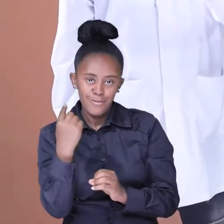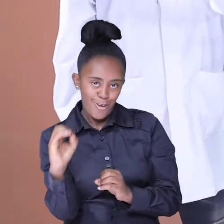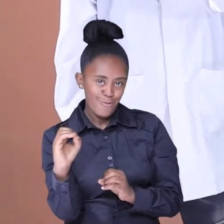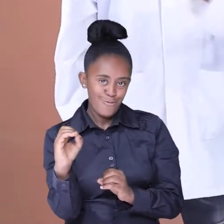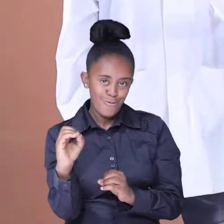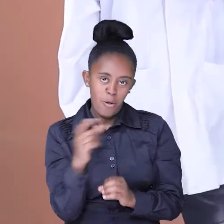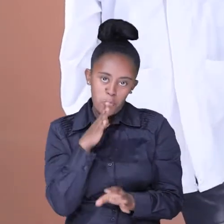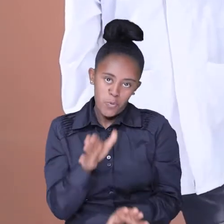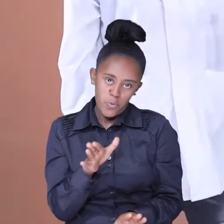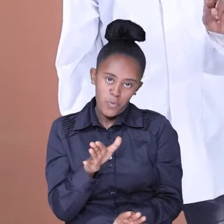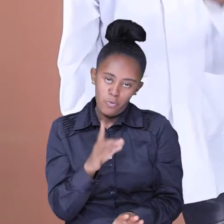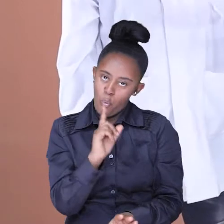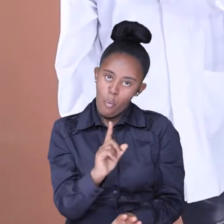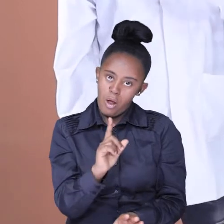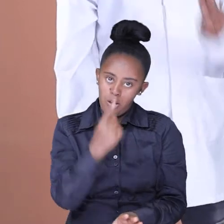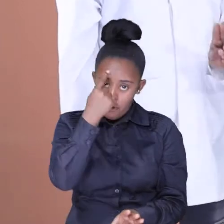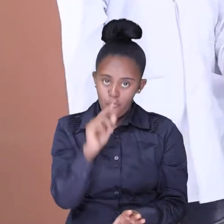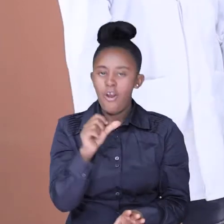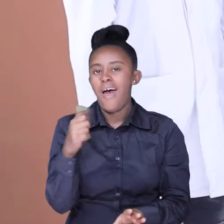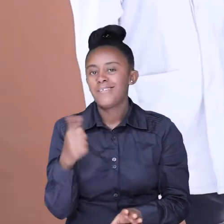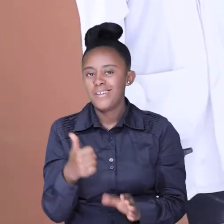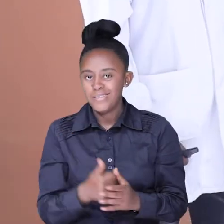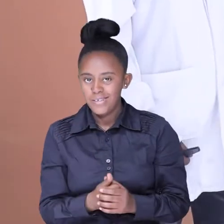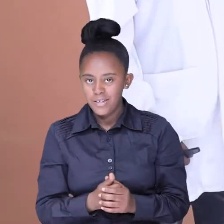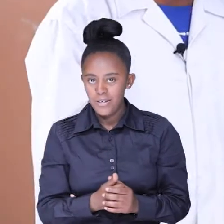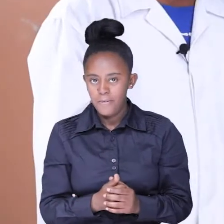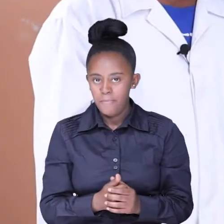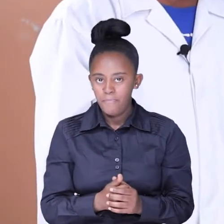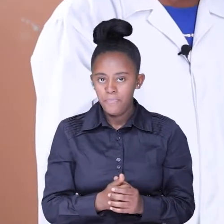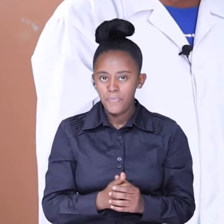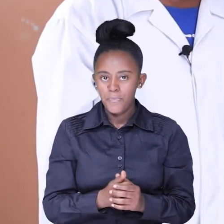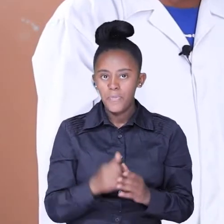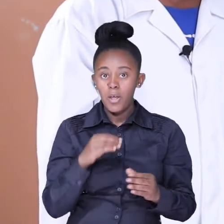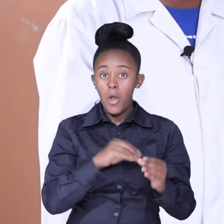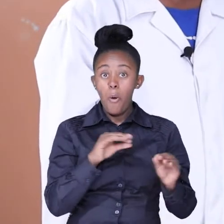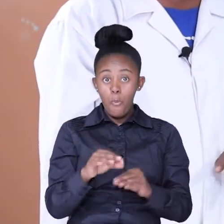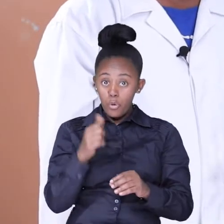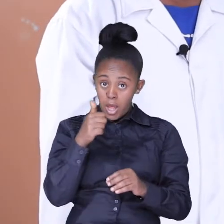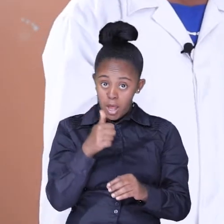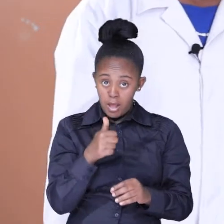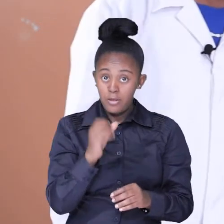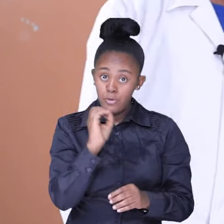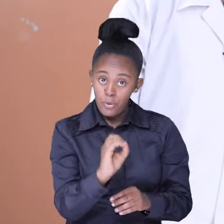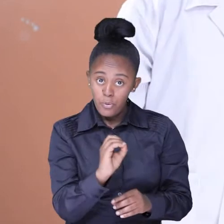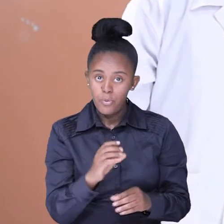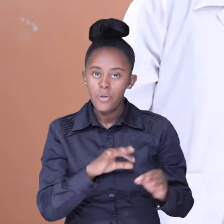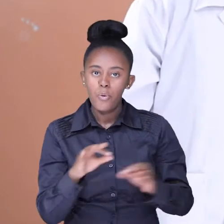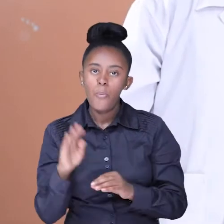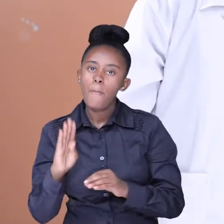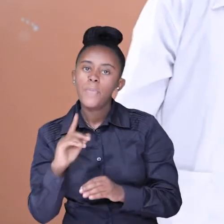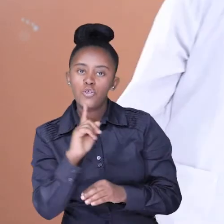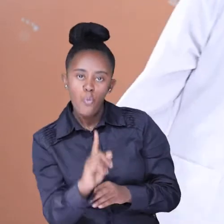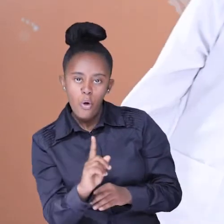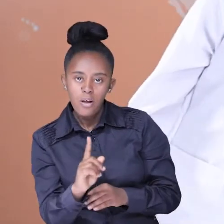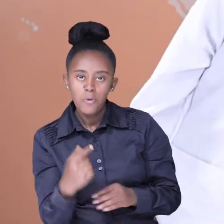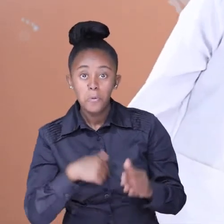0, unless we get 1 for others. Here, the input at A is 0, the input at B is